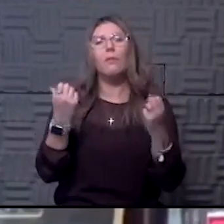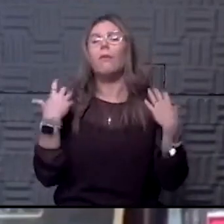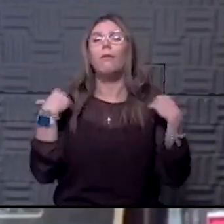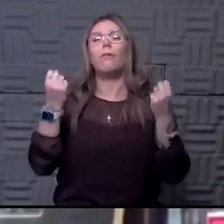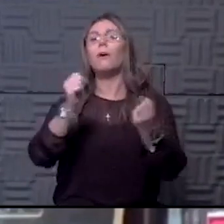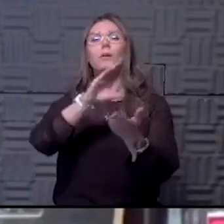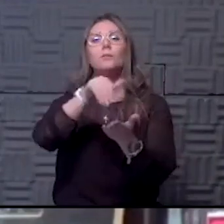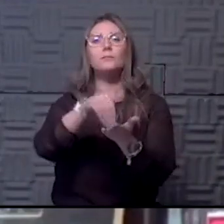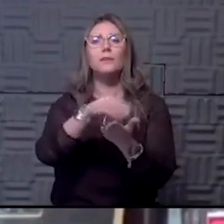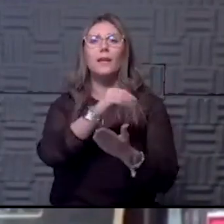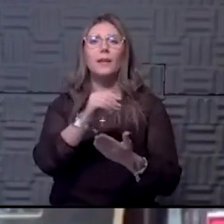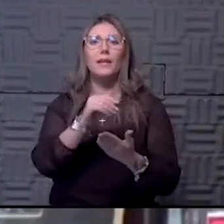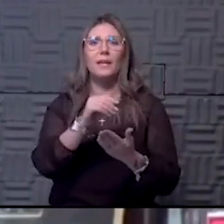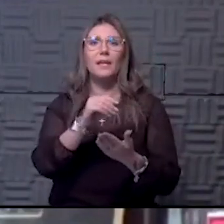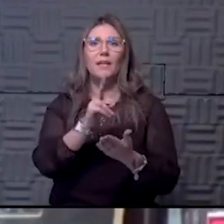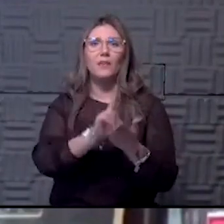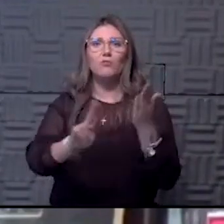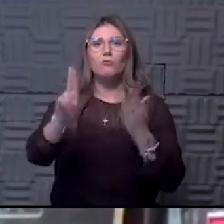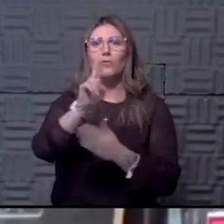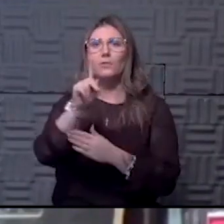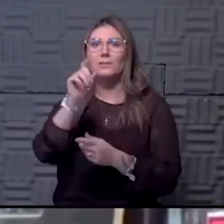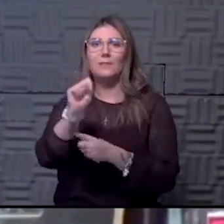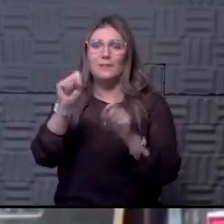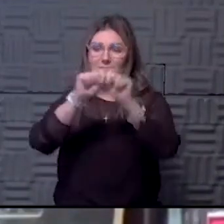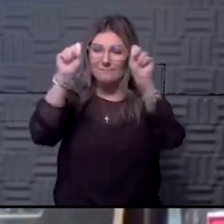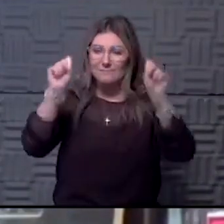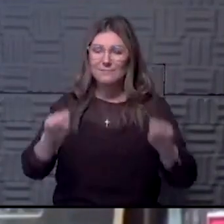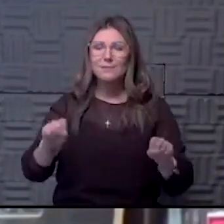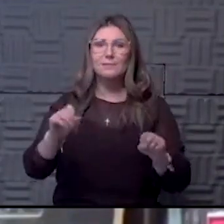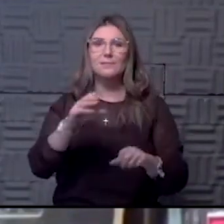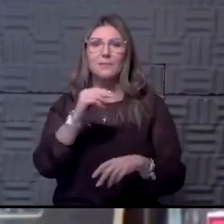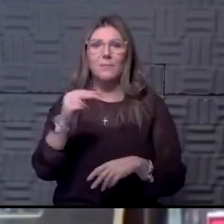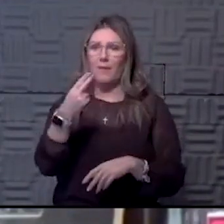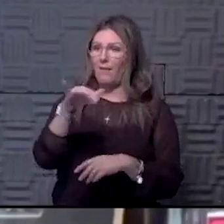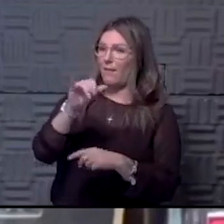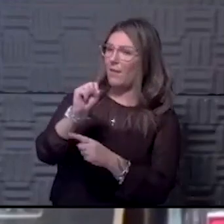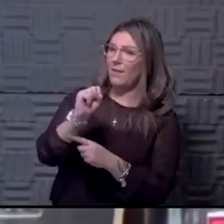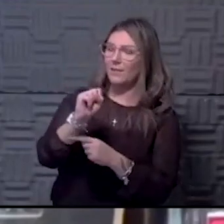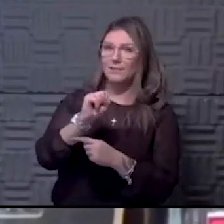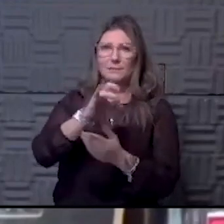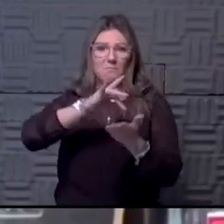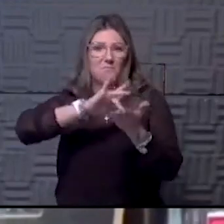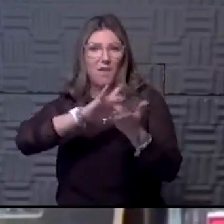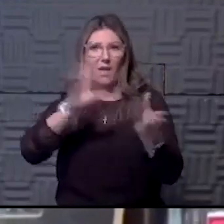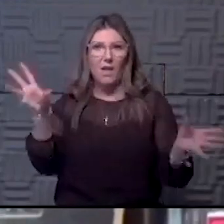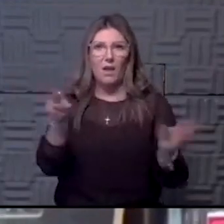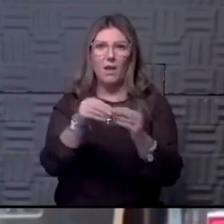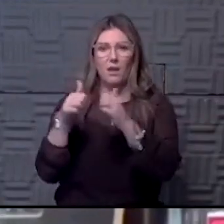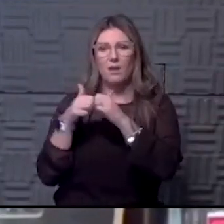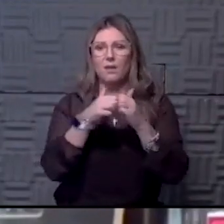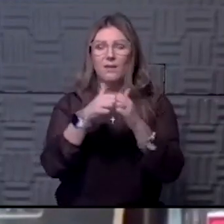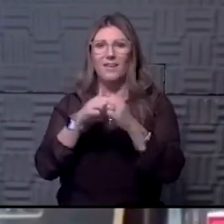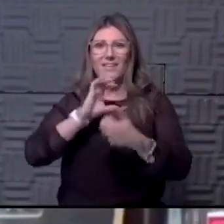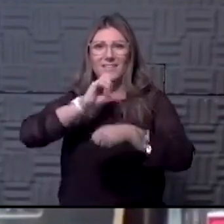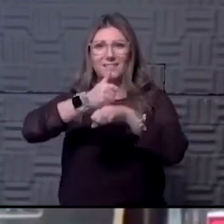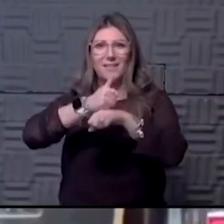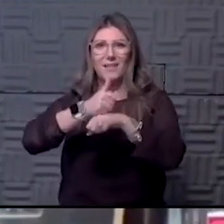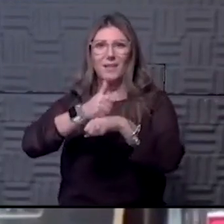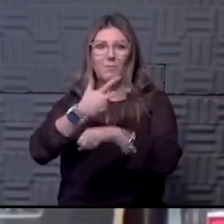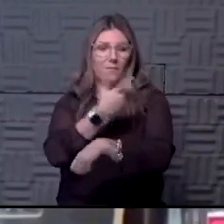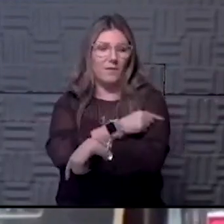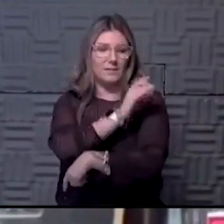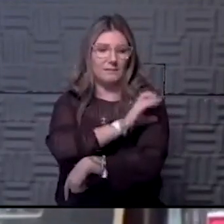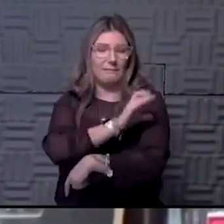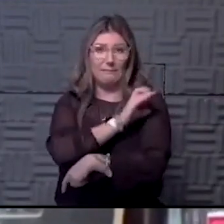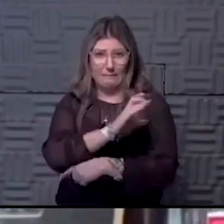and University of Kansas Health System, HaysMed, that had combined their resources, created a vaccine clinic, and were putting it